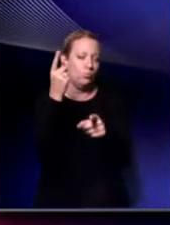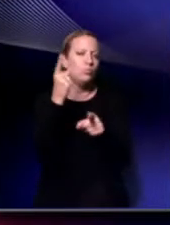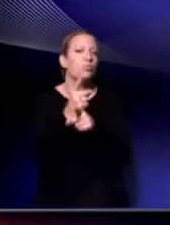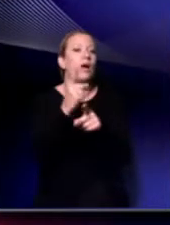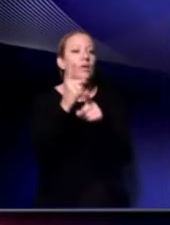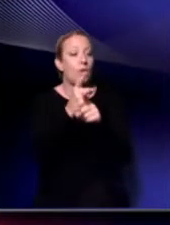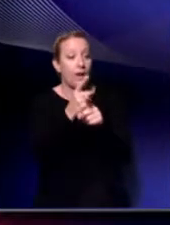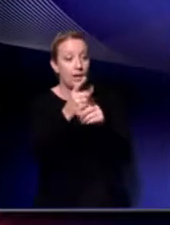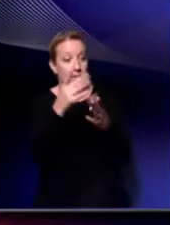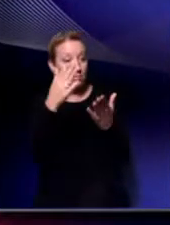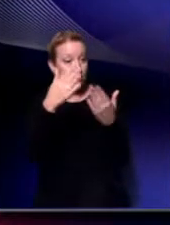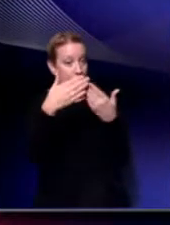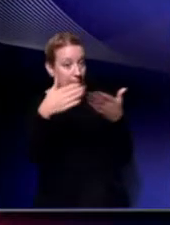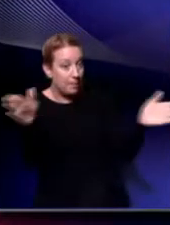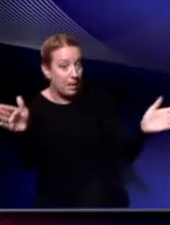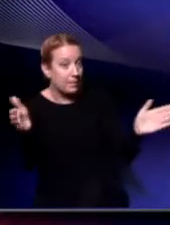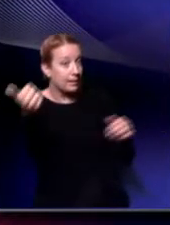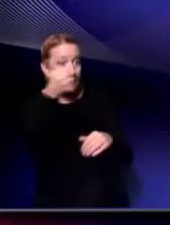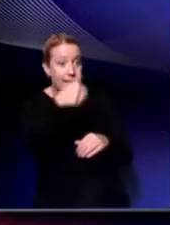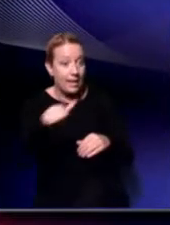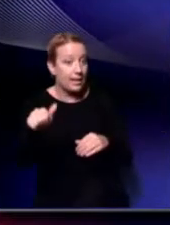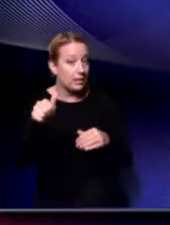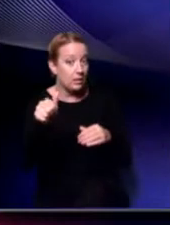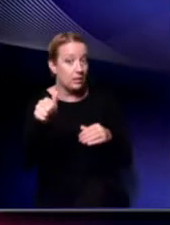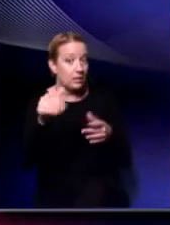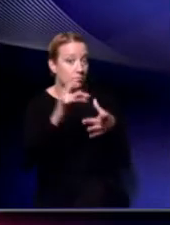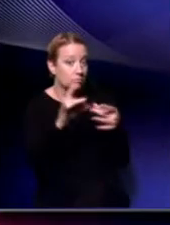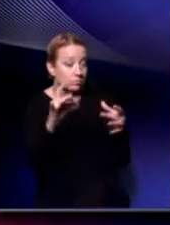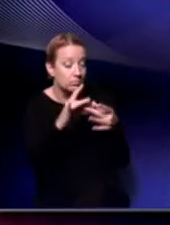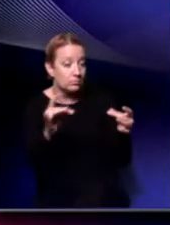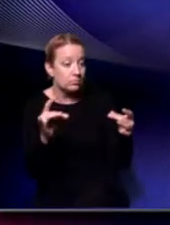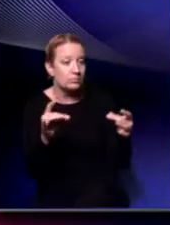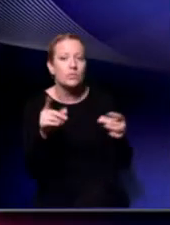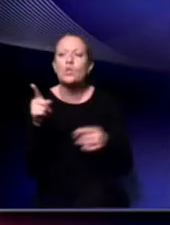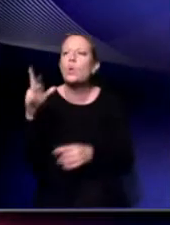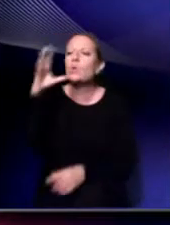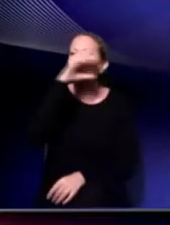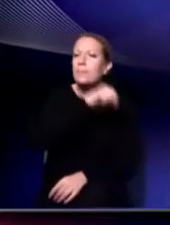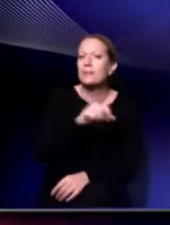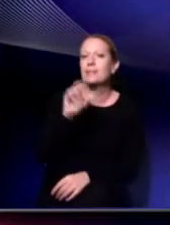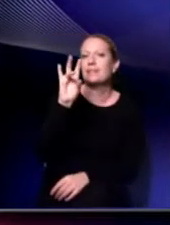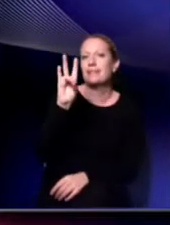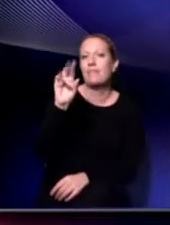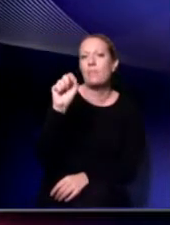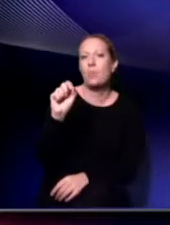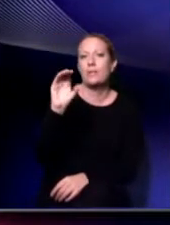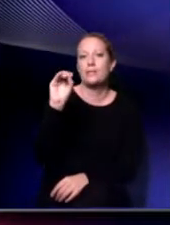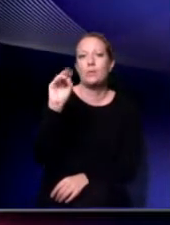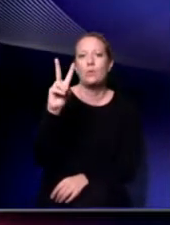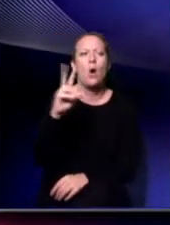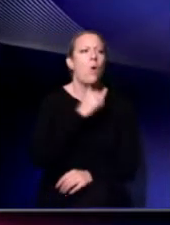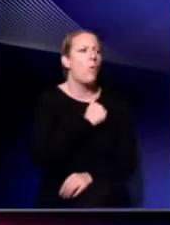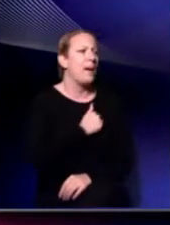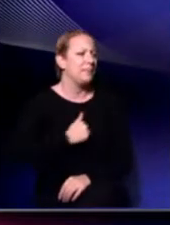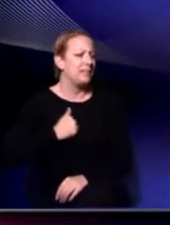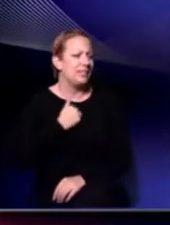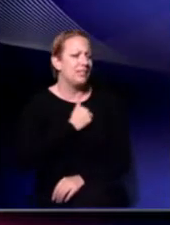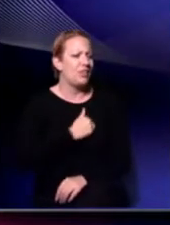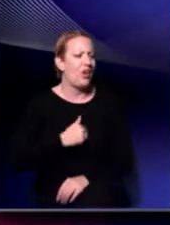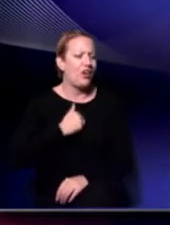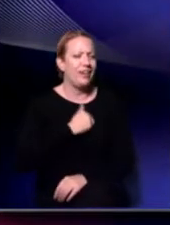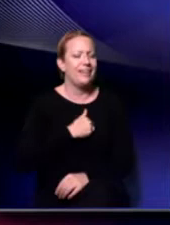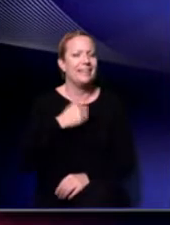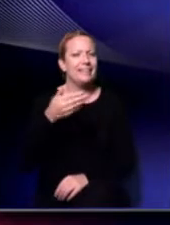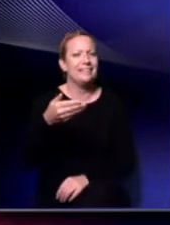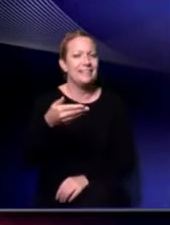for non-agenda items. Which one? 7.02. Oh, okay, I apologize. Information item,